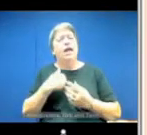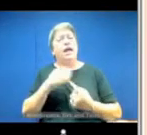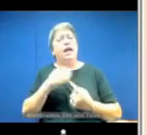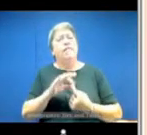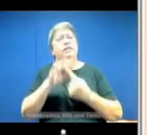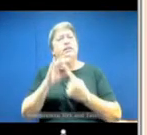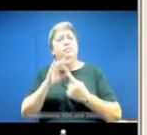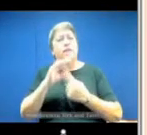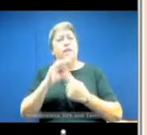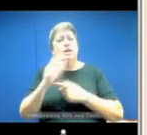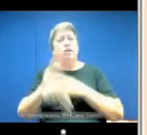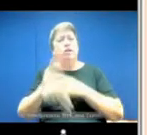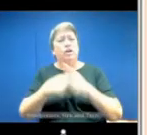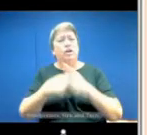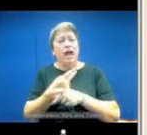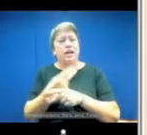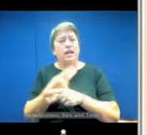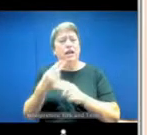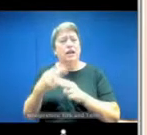debeni esse,